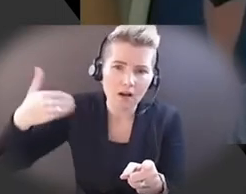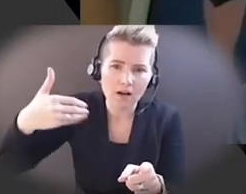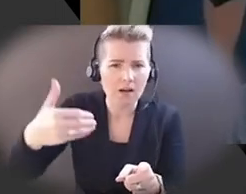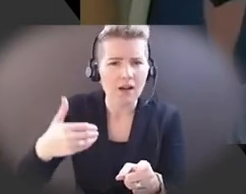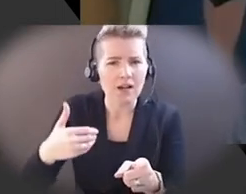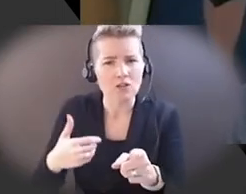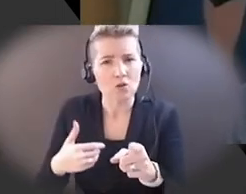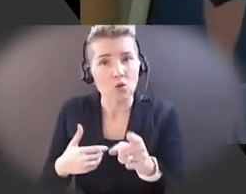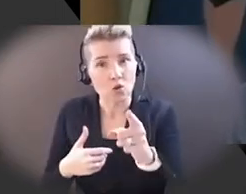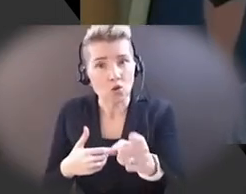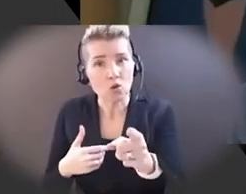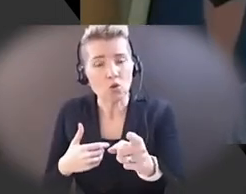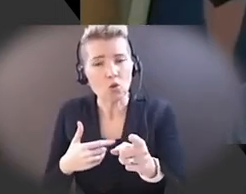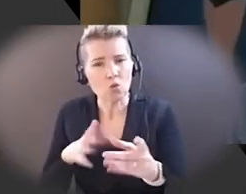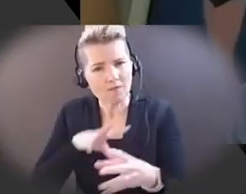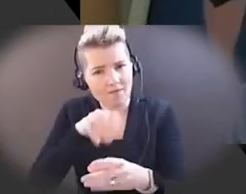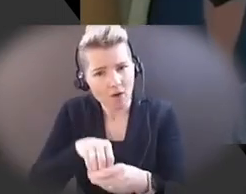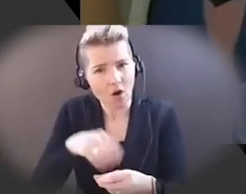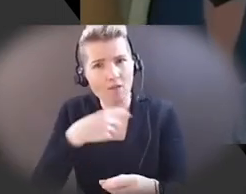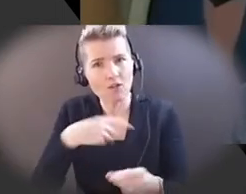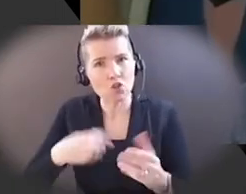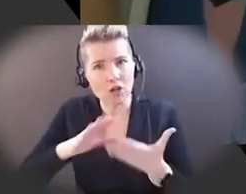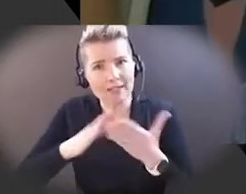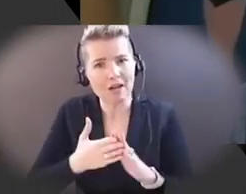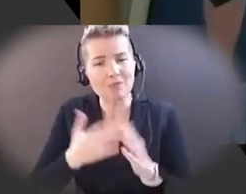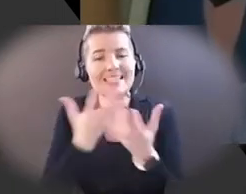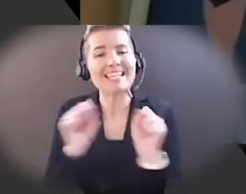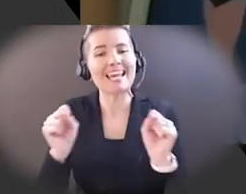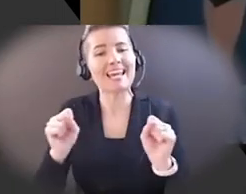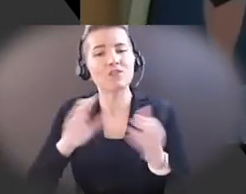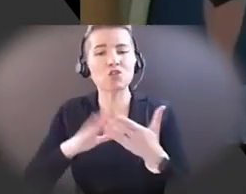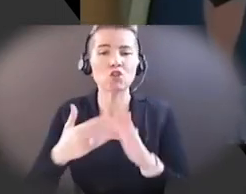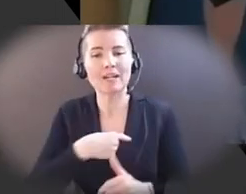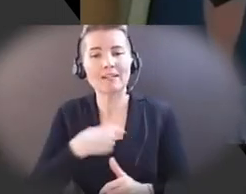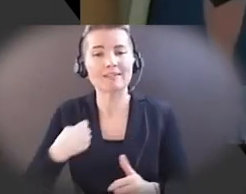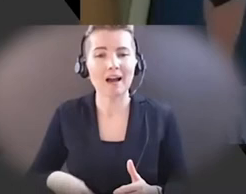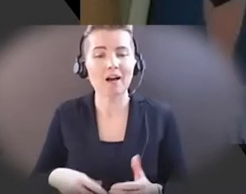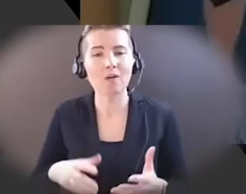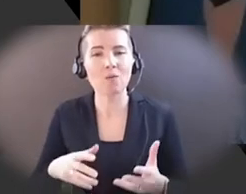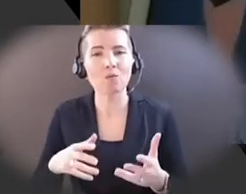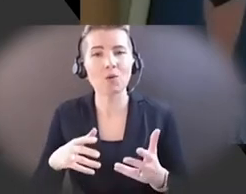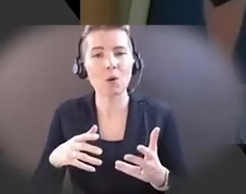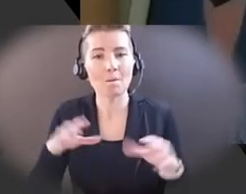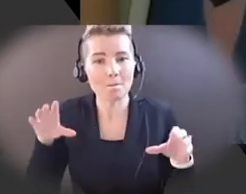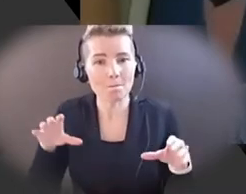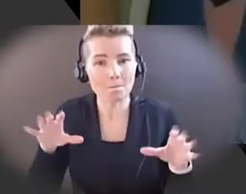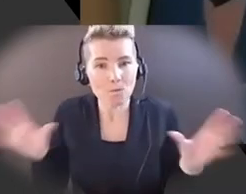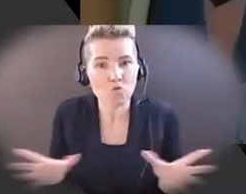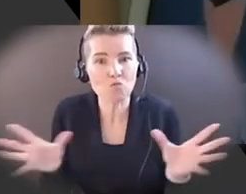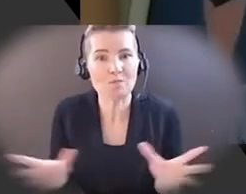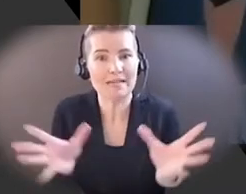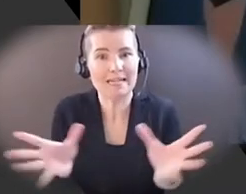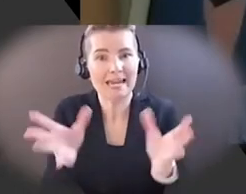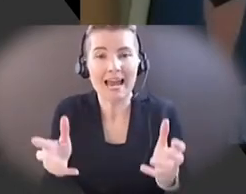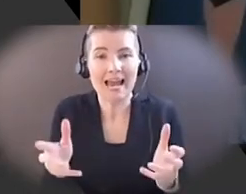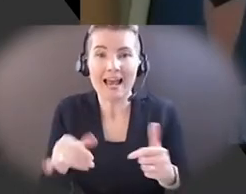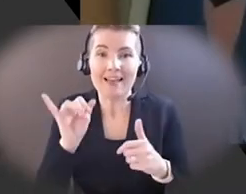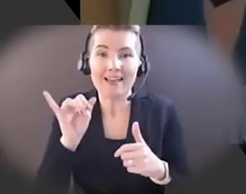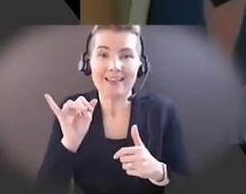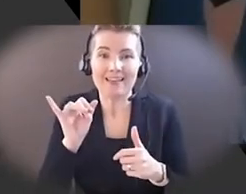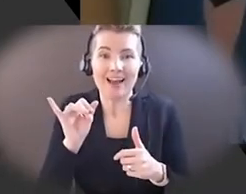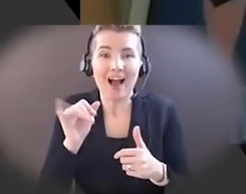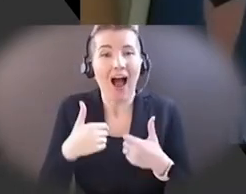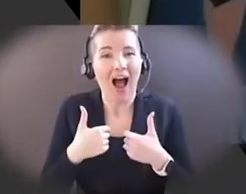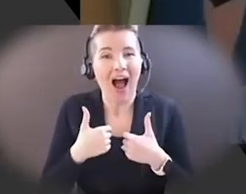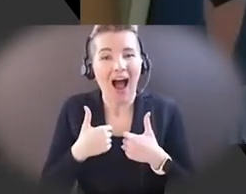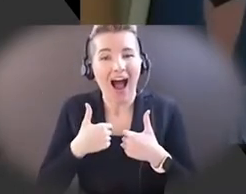Save Chinatown movement, which isn't new, which I didn't know that. I was kind of like coming from before I was coming from like, oh,